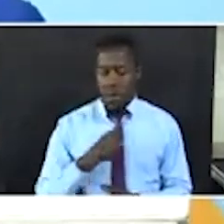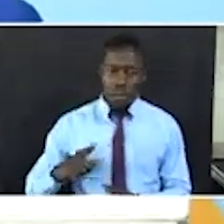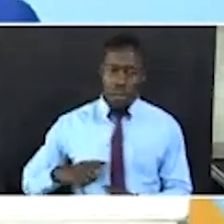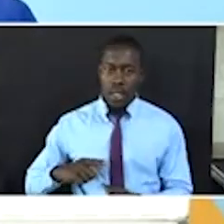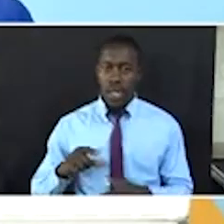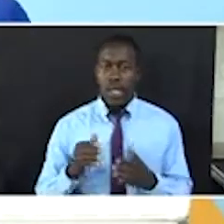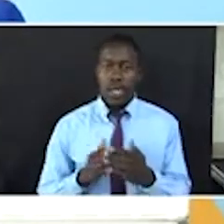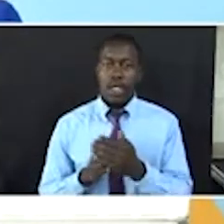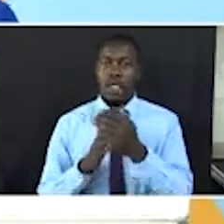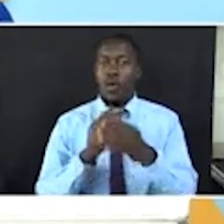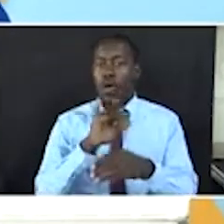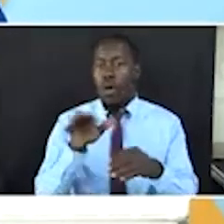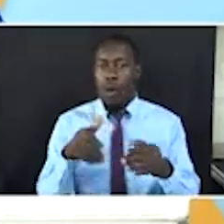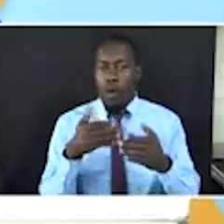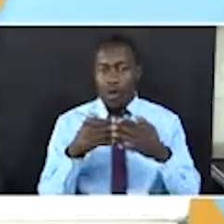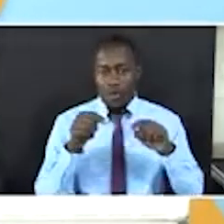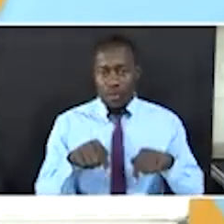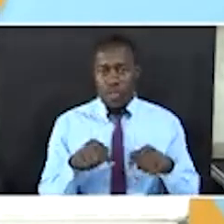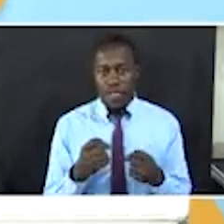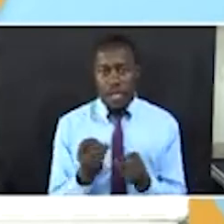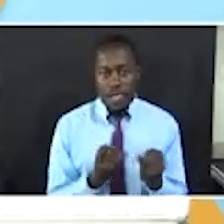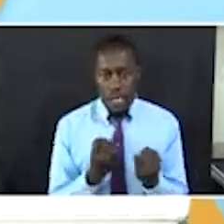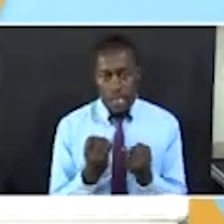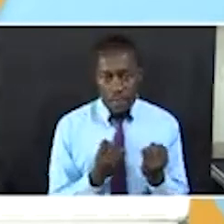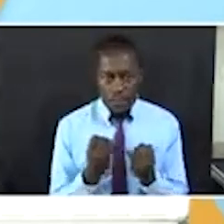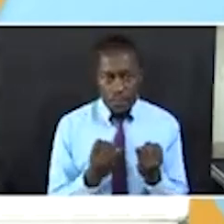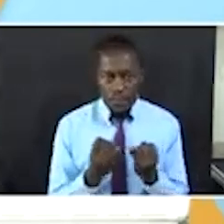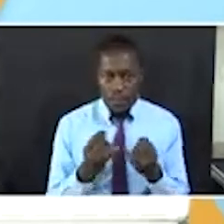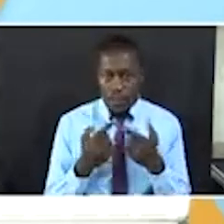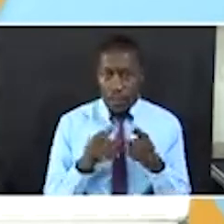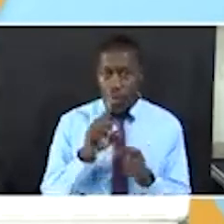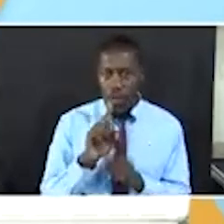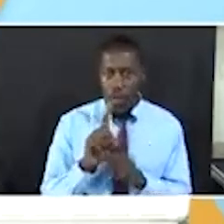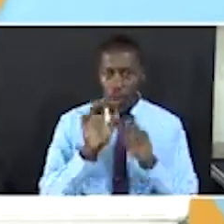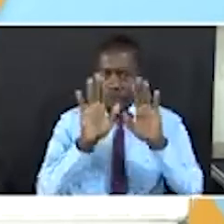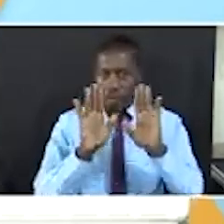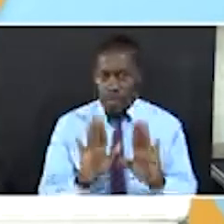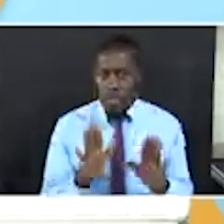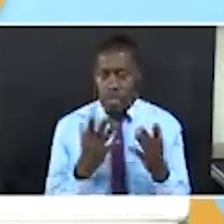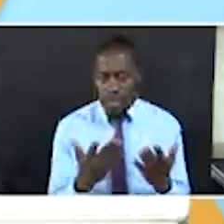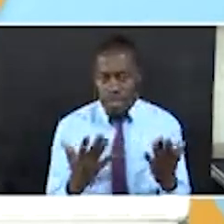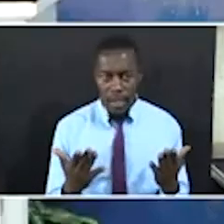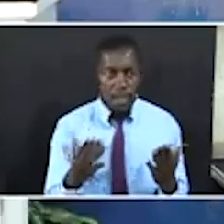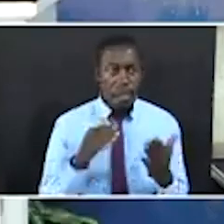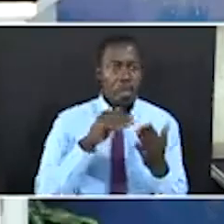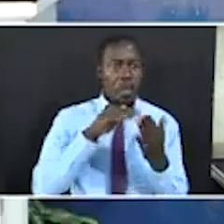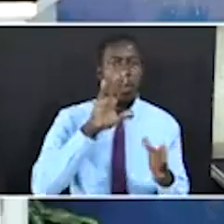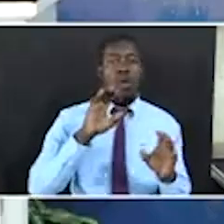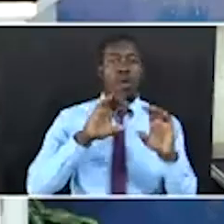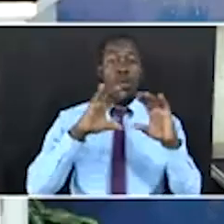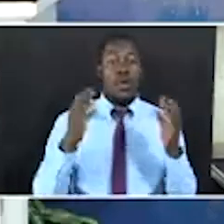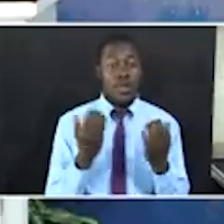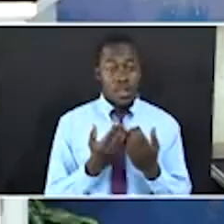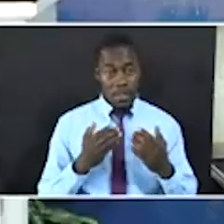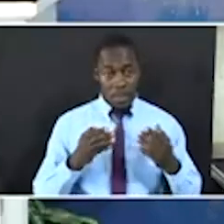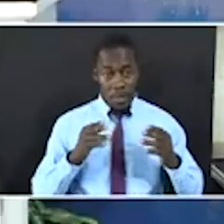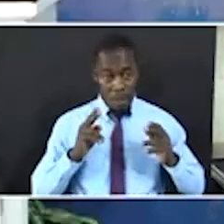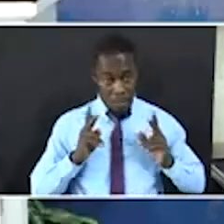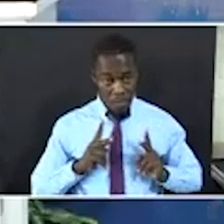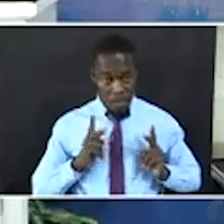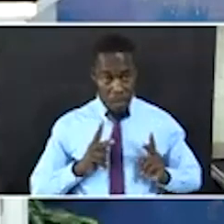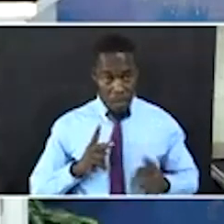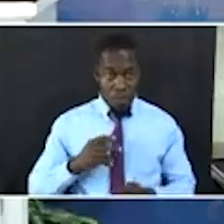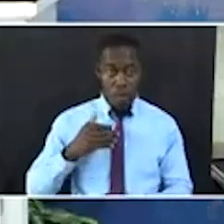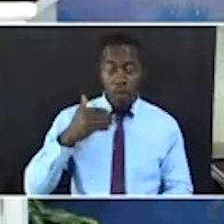majorly, maybe I can stress the point. Most of autoimmune diseases, they